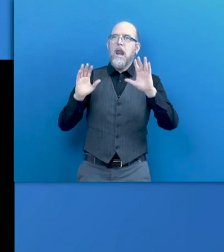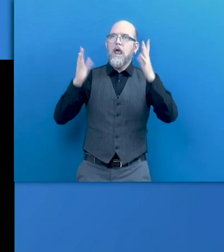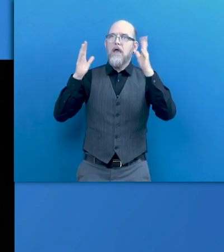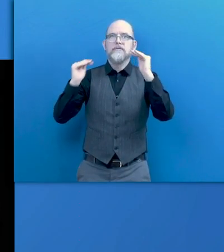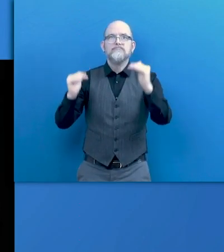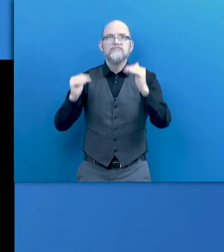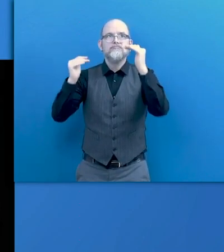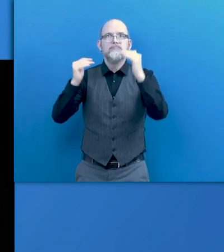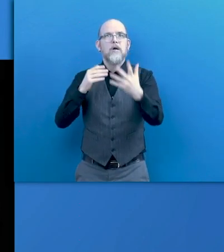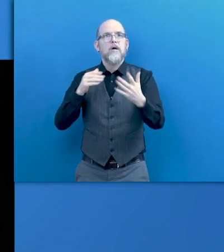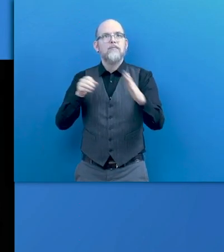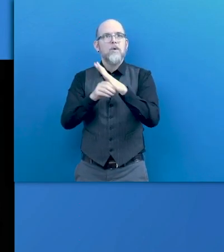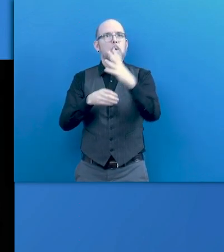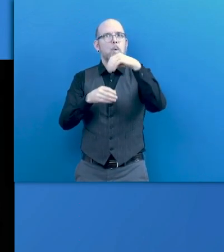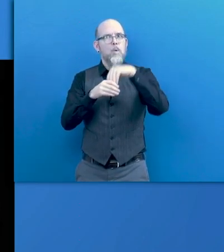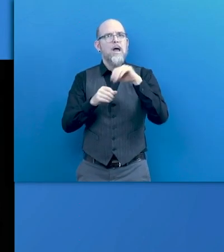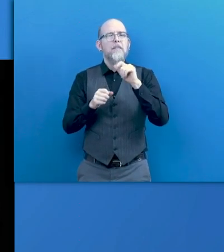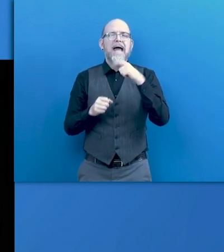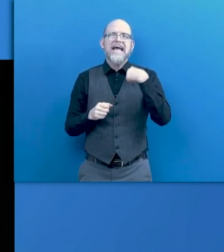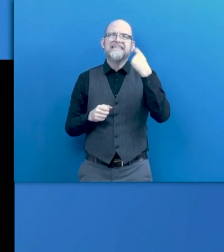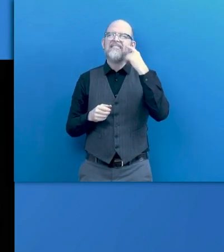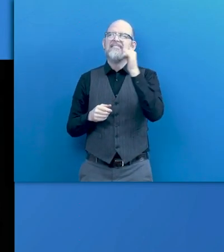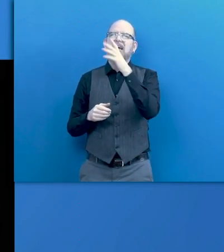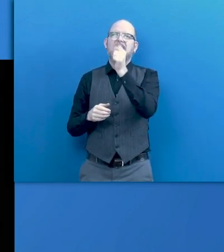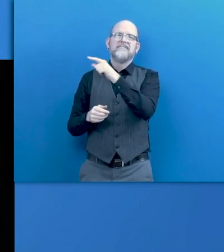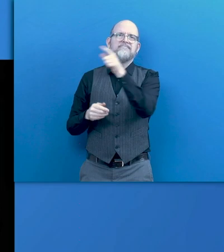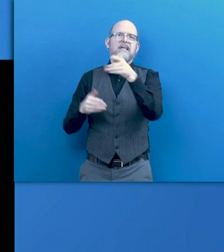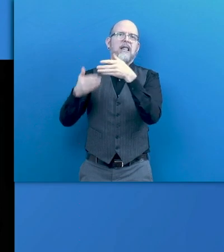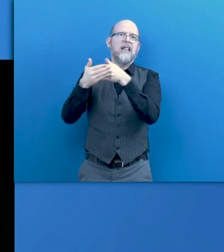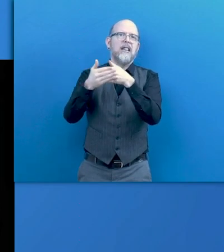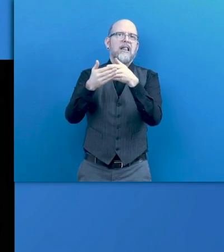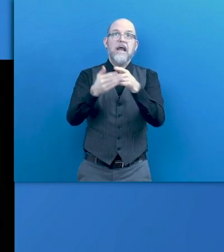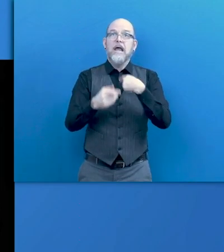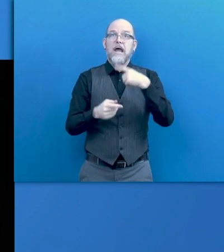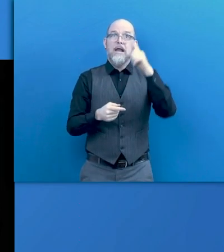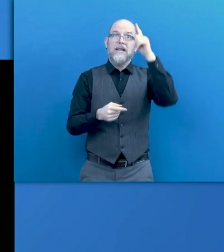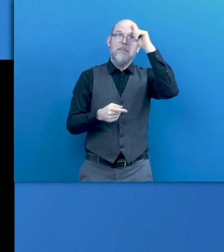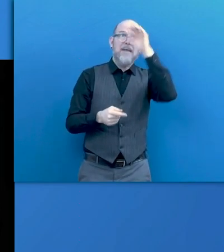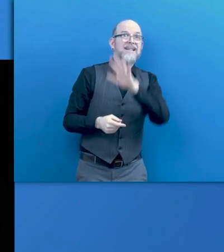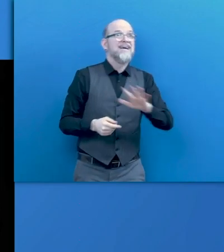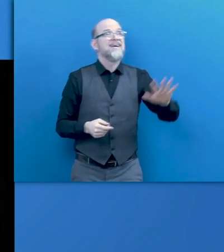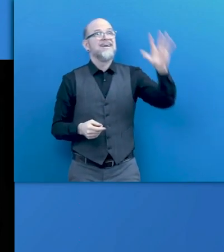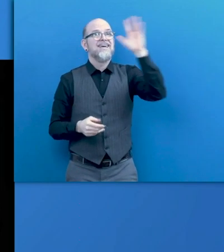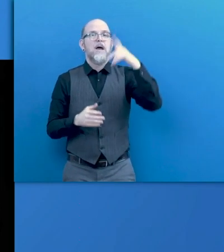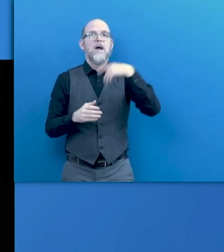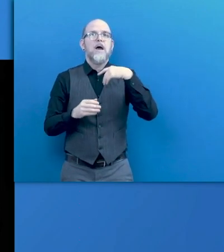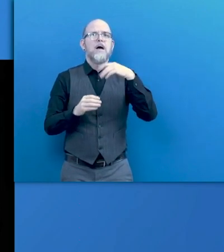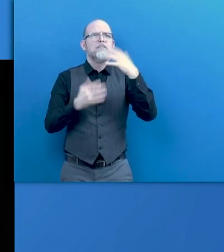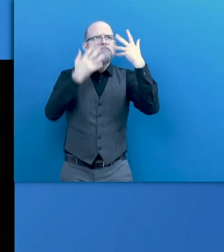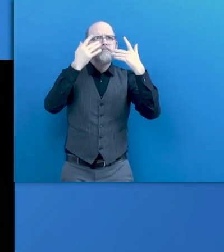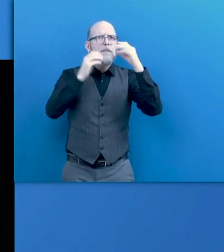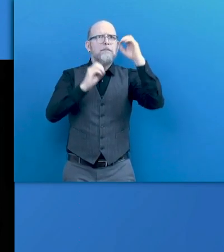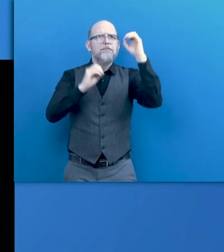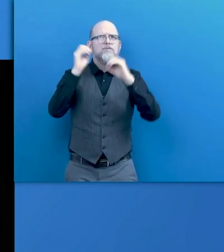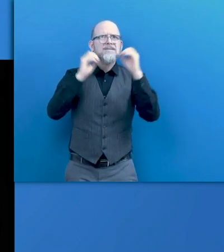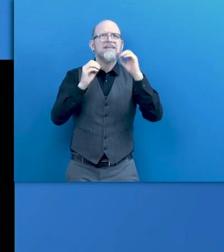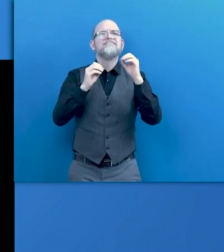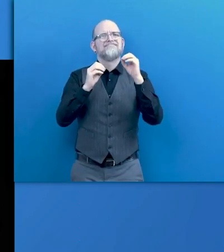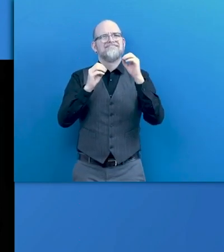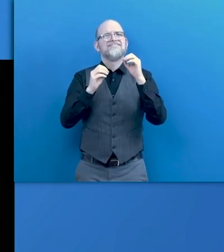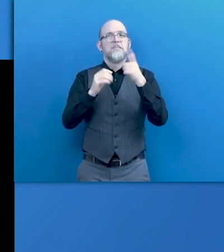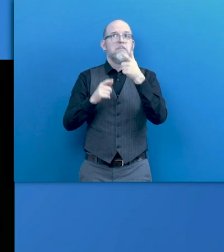In fact, it is unfortunately still the case, so at least I can say that for the German area, from the statistics, that people in all their abundance,